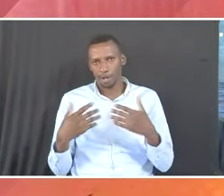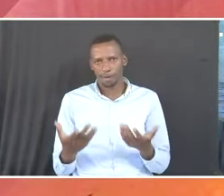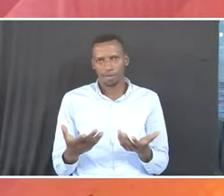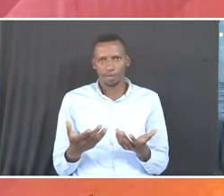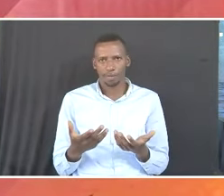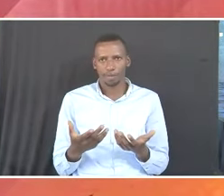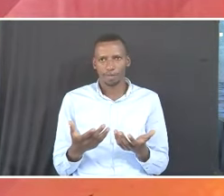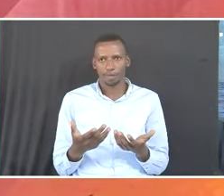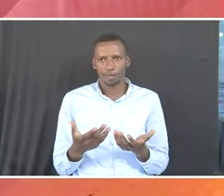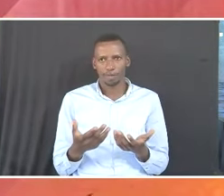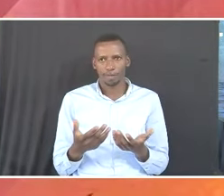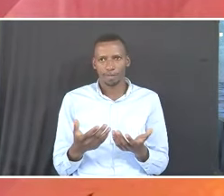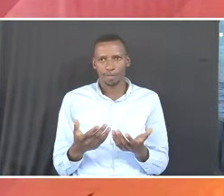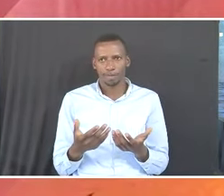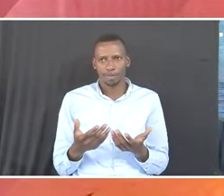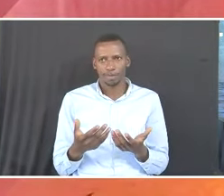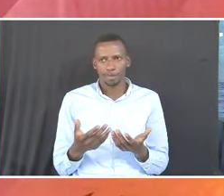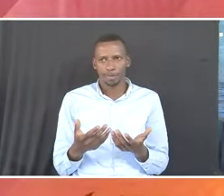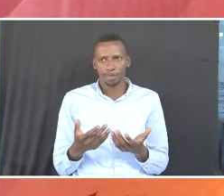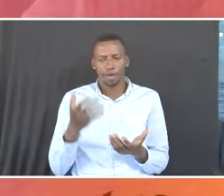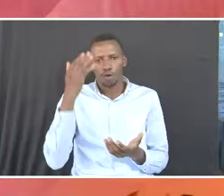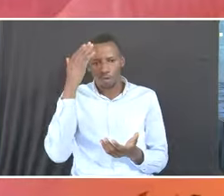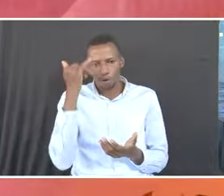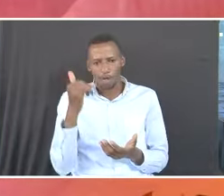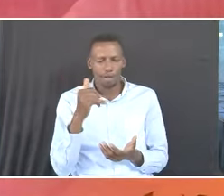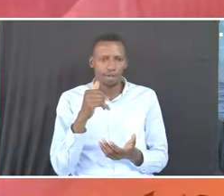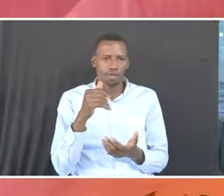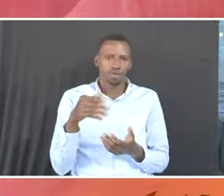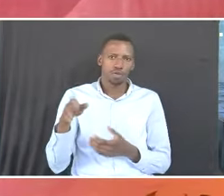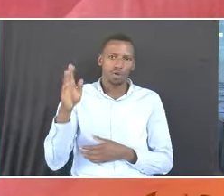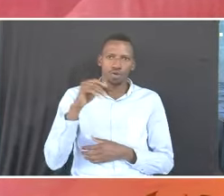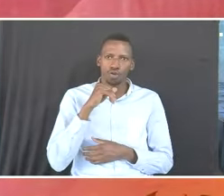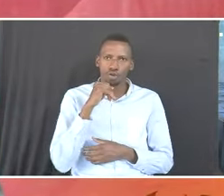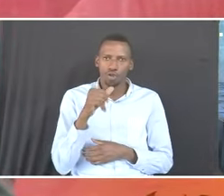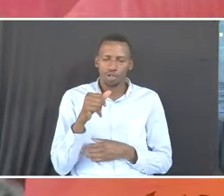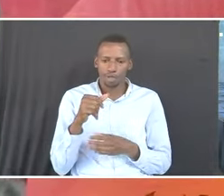That are manual. Why did God not create us with digital legs?